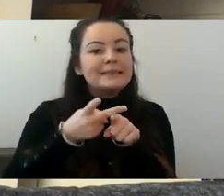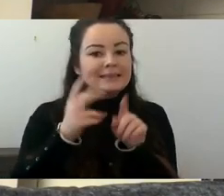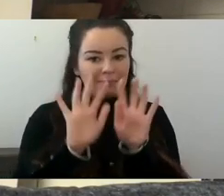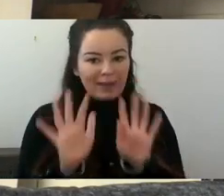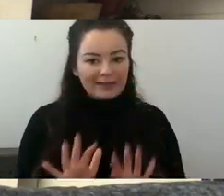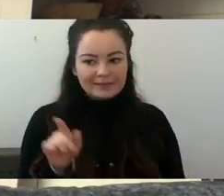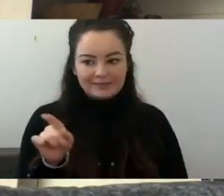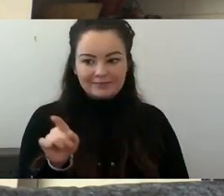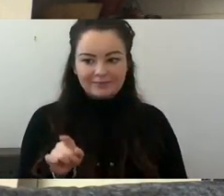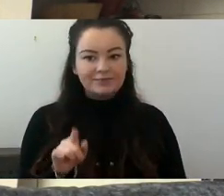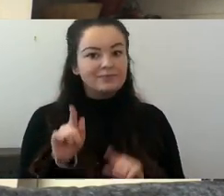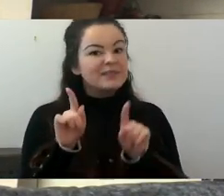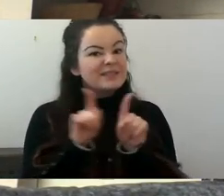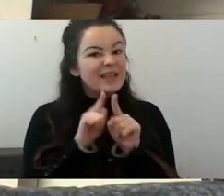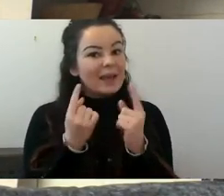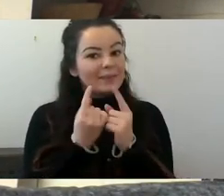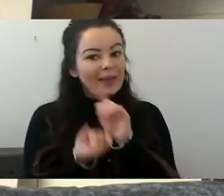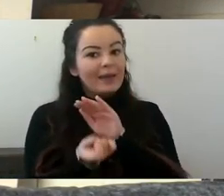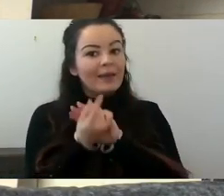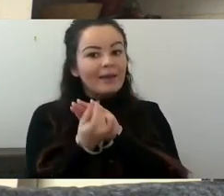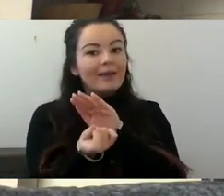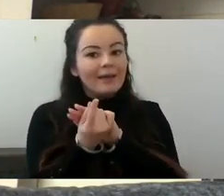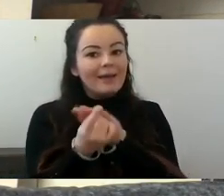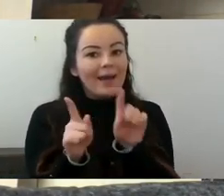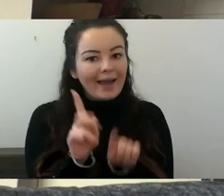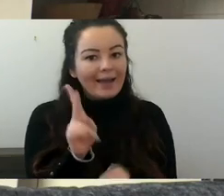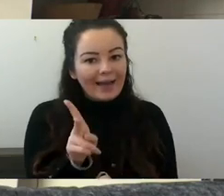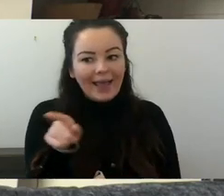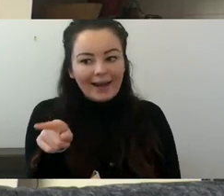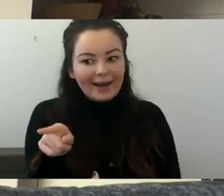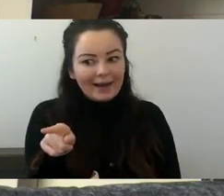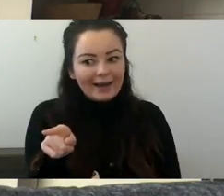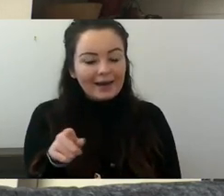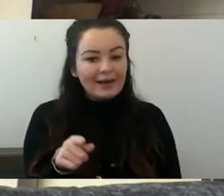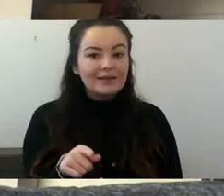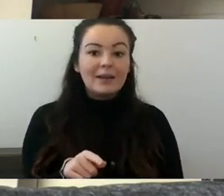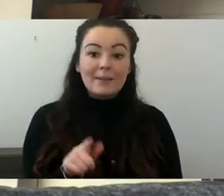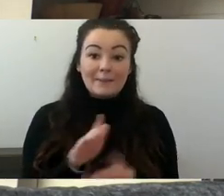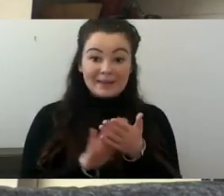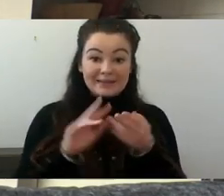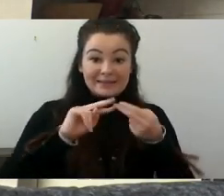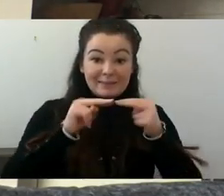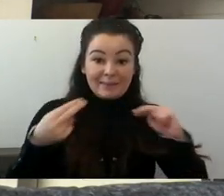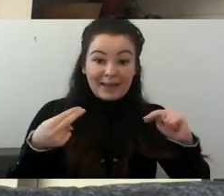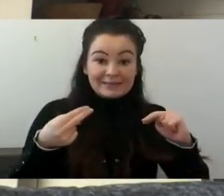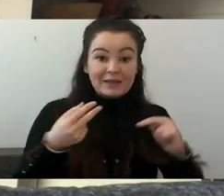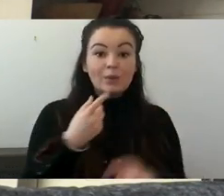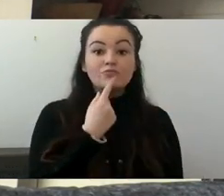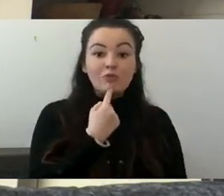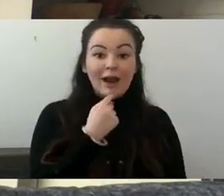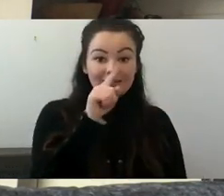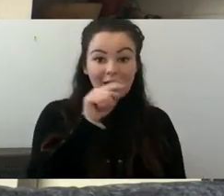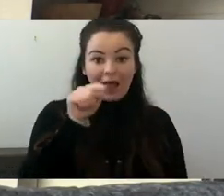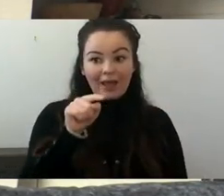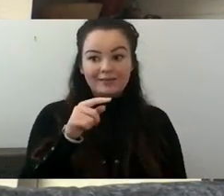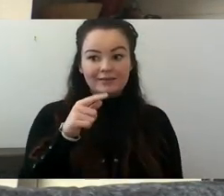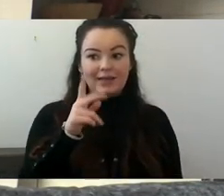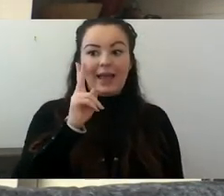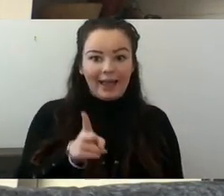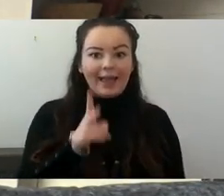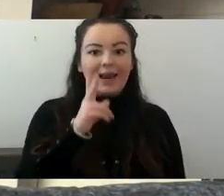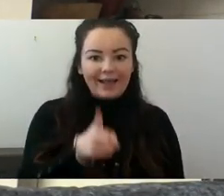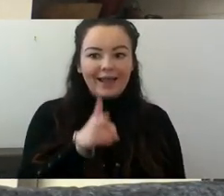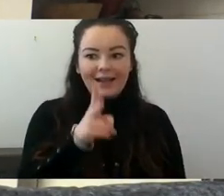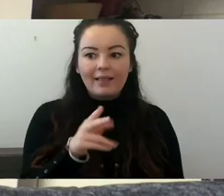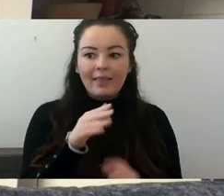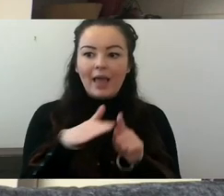got a pattern, the same thing happening again and again. So the pasta being stuck down with the red lines around it.